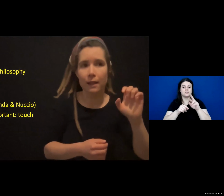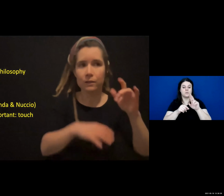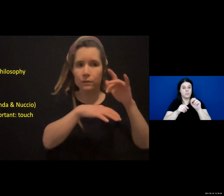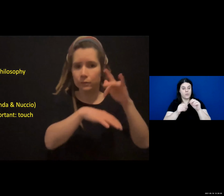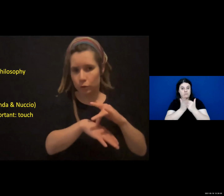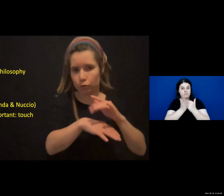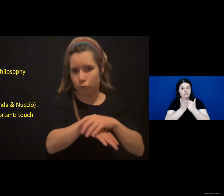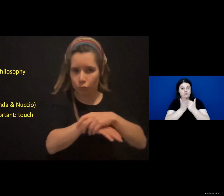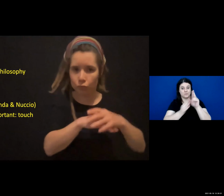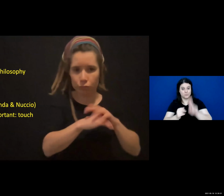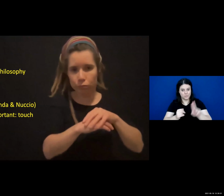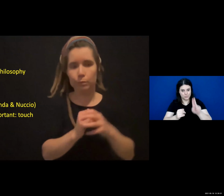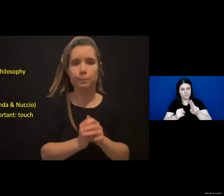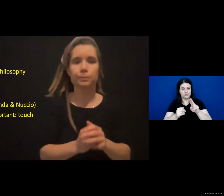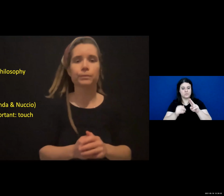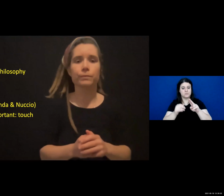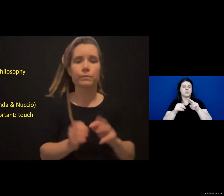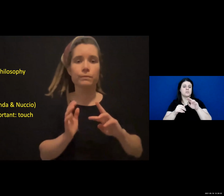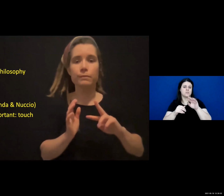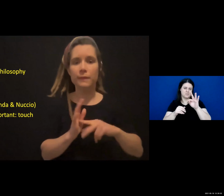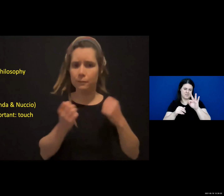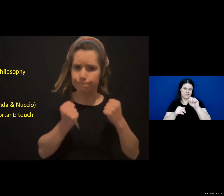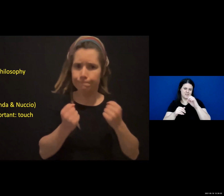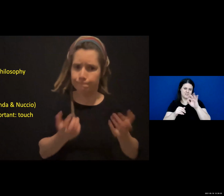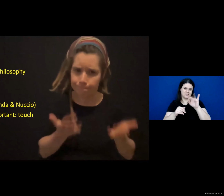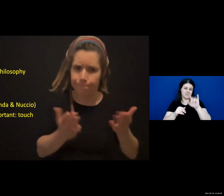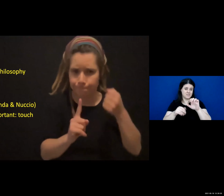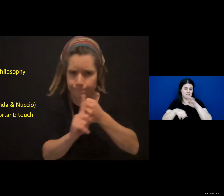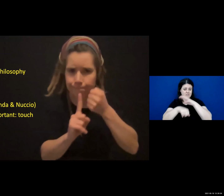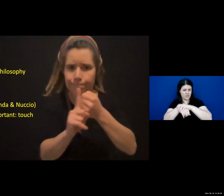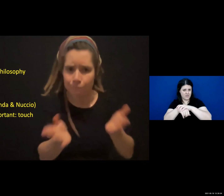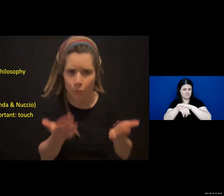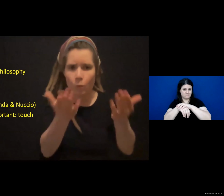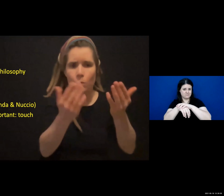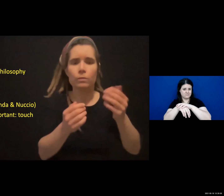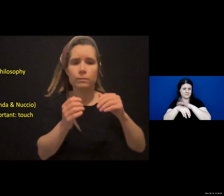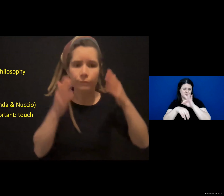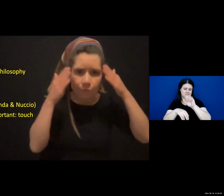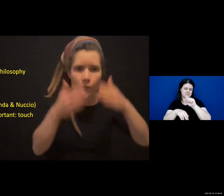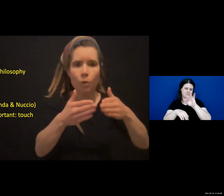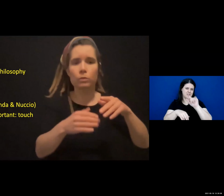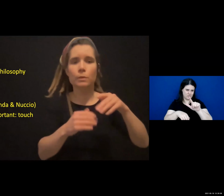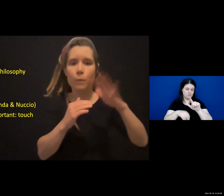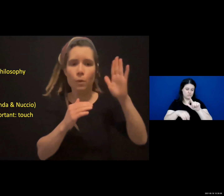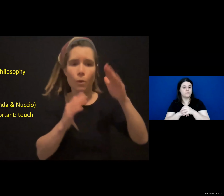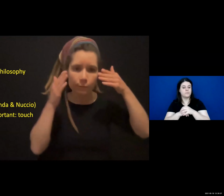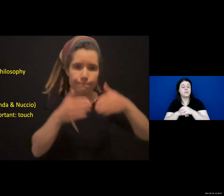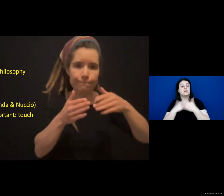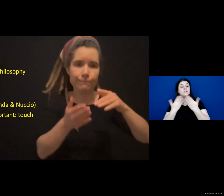it. And tactile means touch. So it's a way